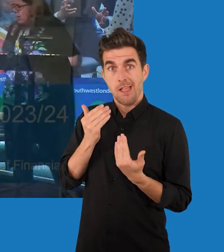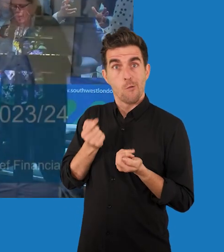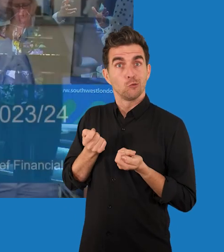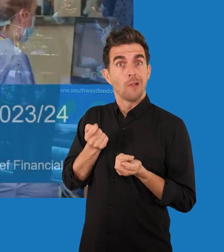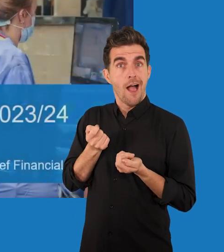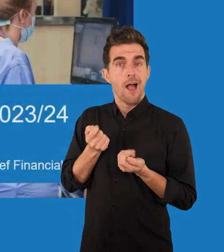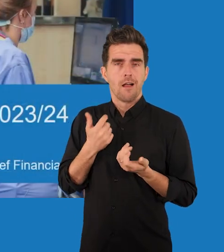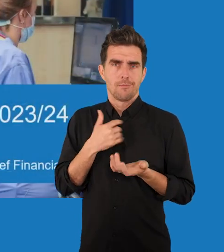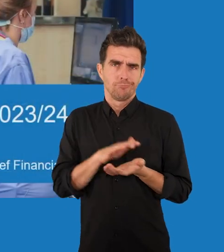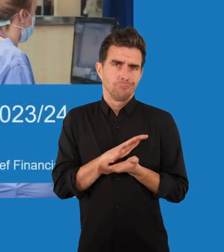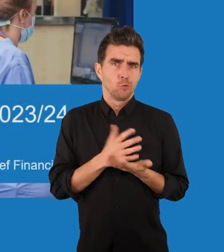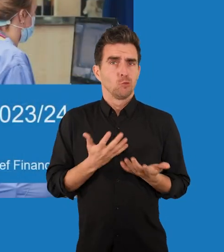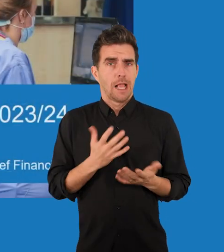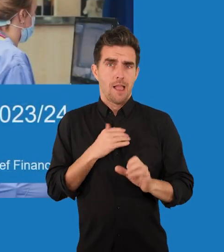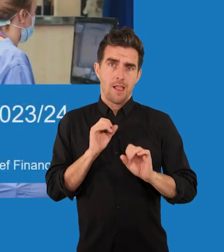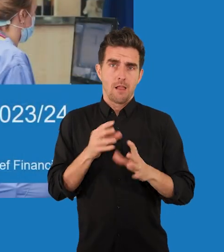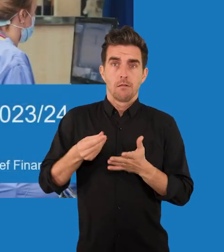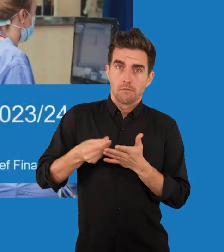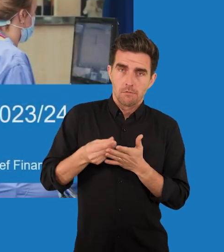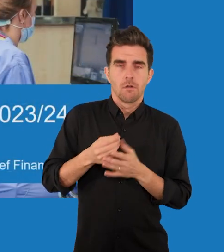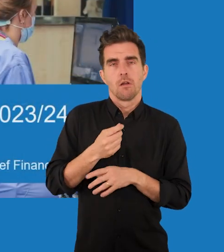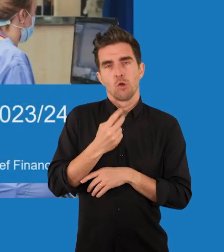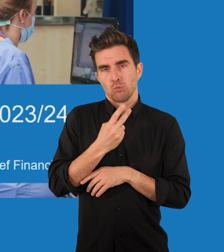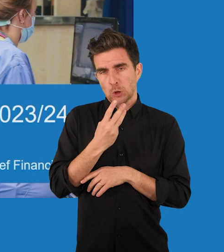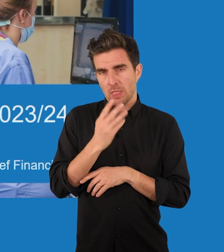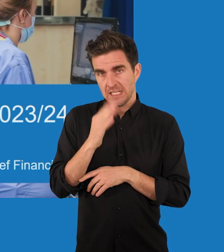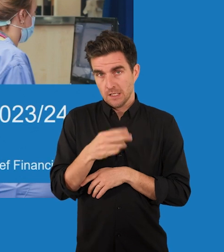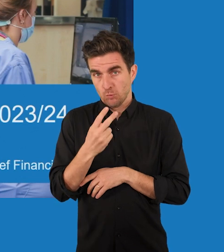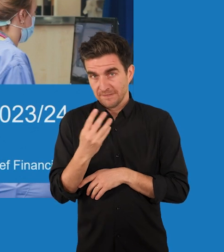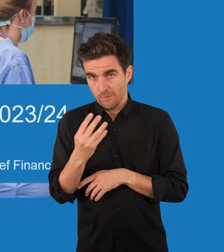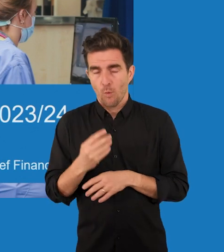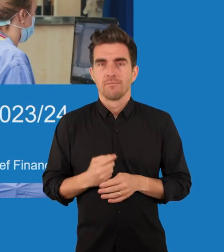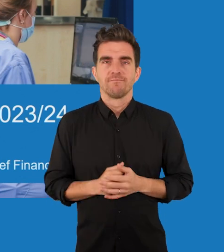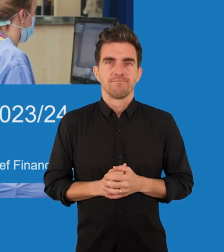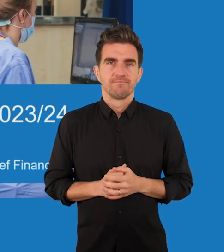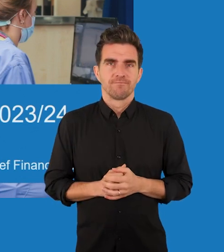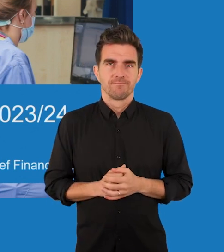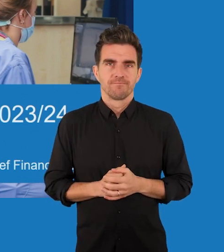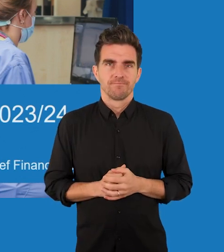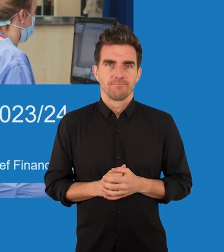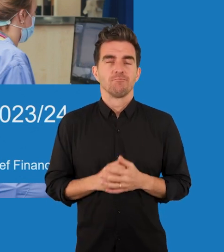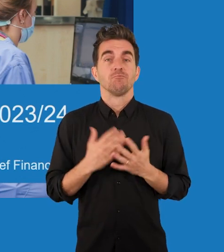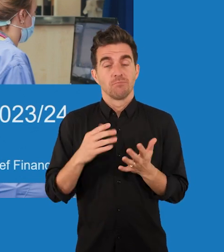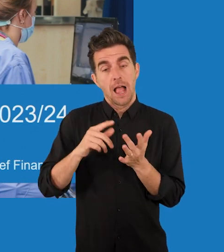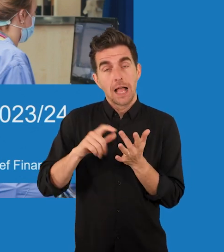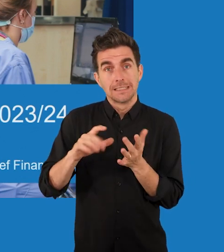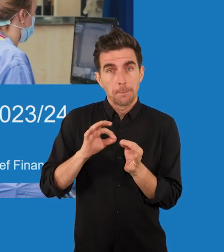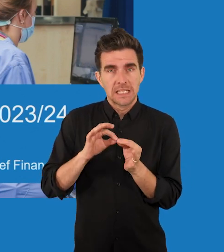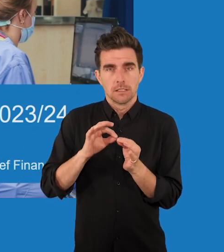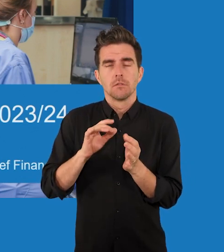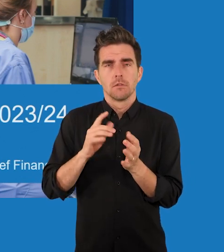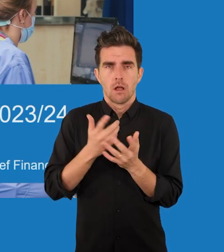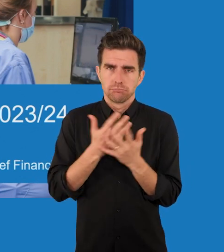Thank you, Chair. So it gives me great pleasure today to be able to present the finances for 23-24. As